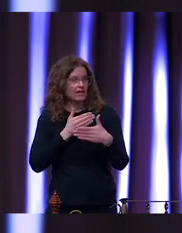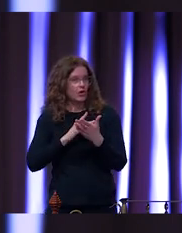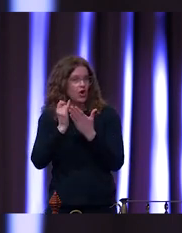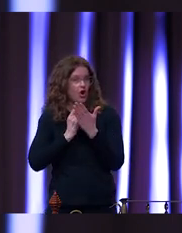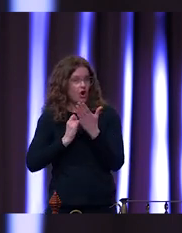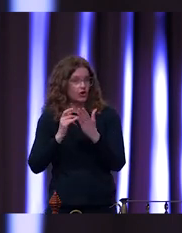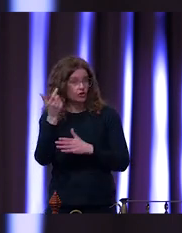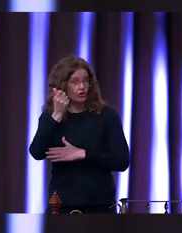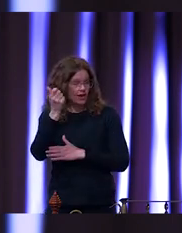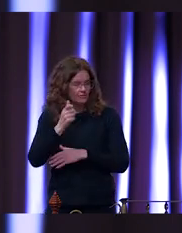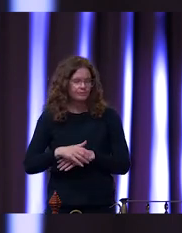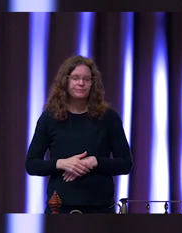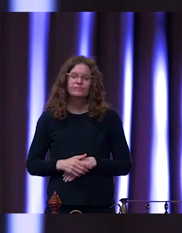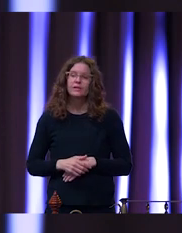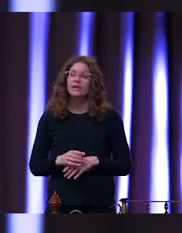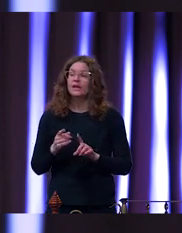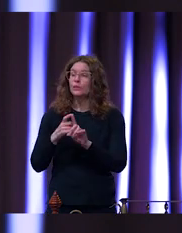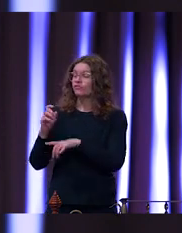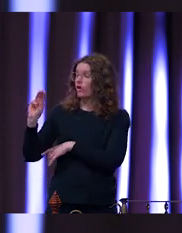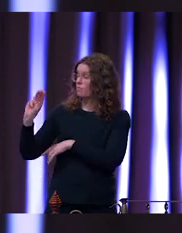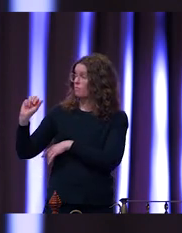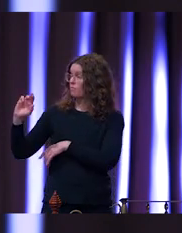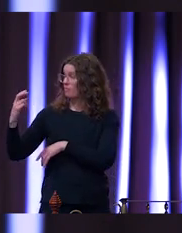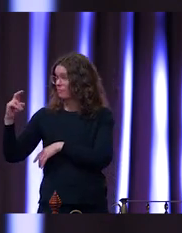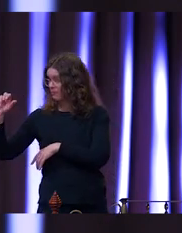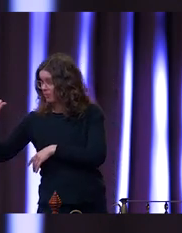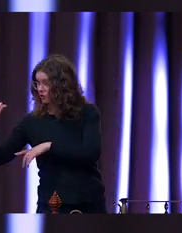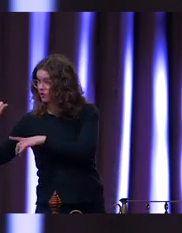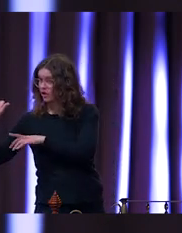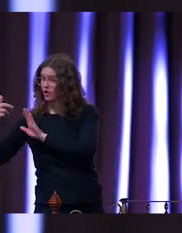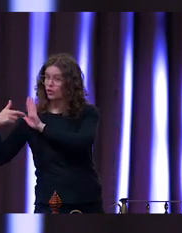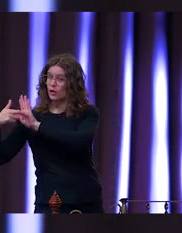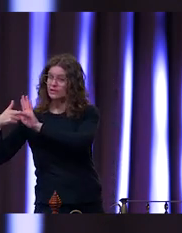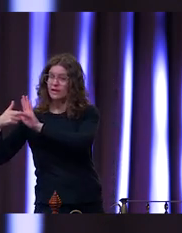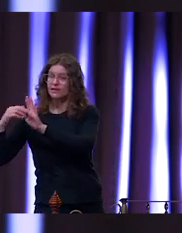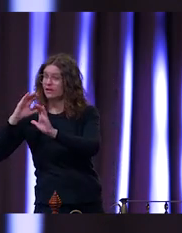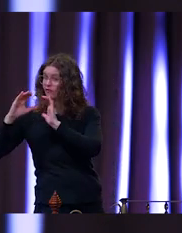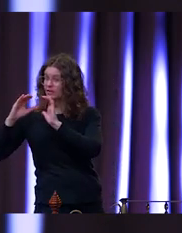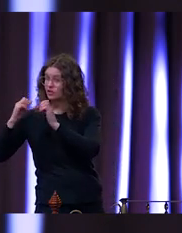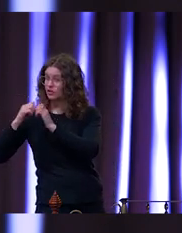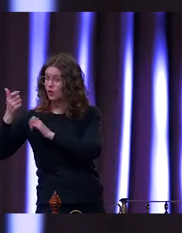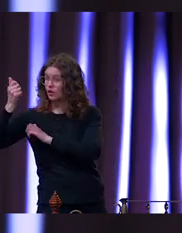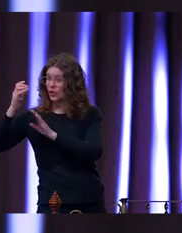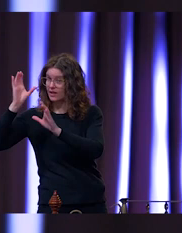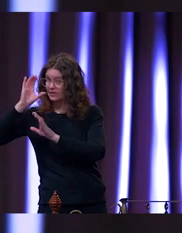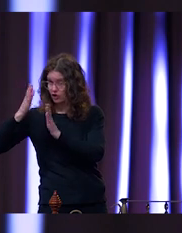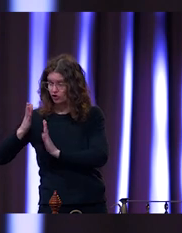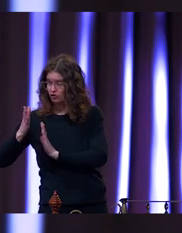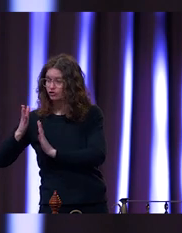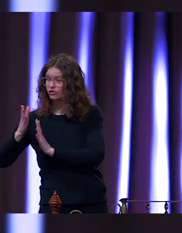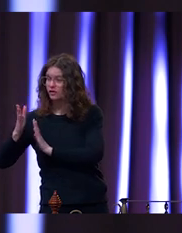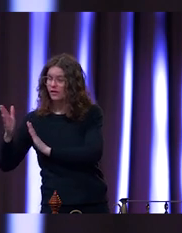from Marcia representing in conversations with grant seekers and then coming